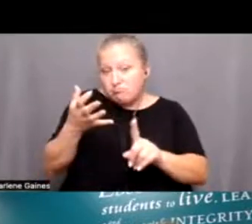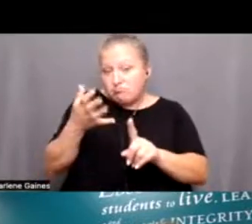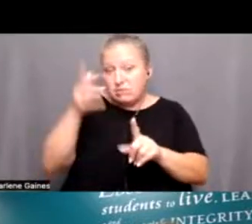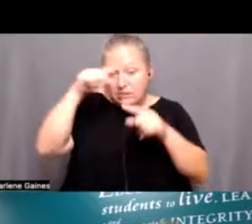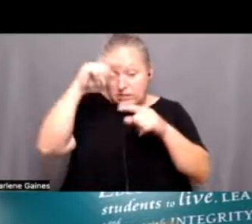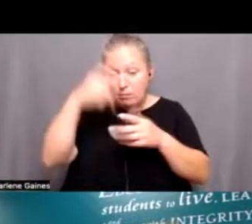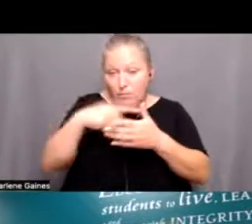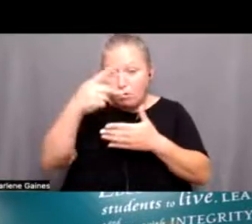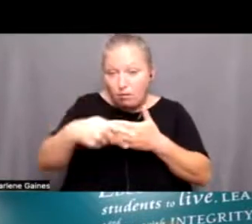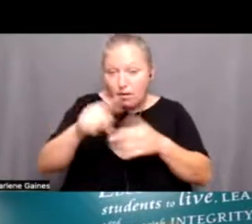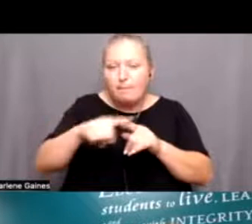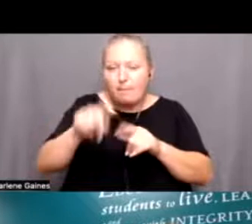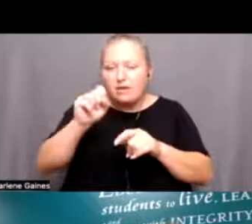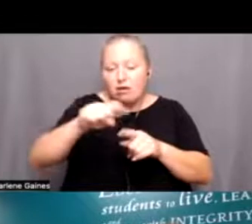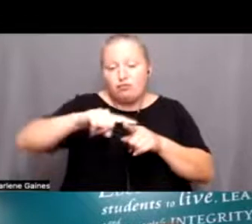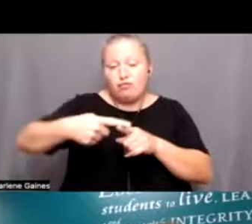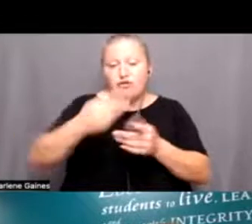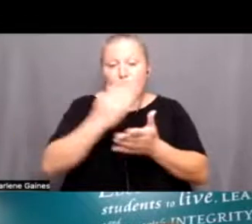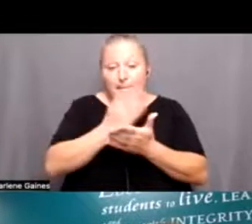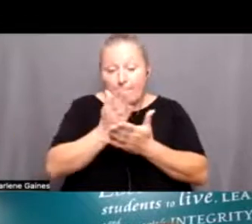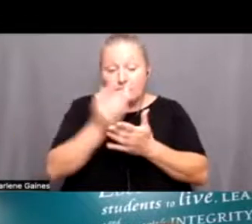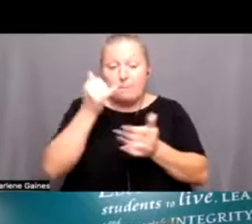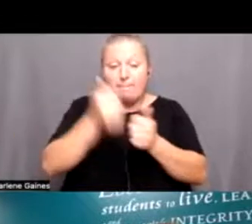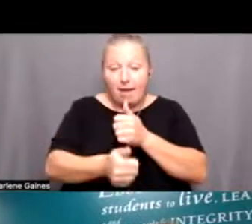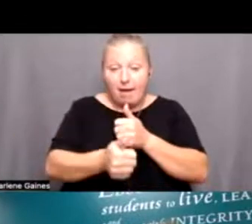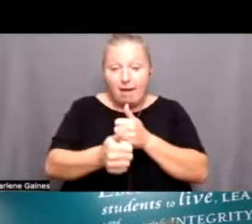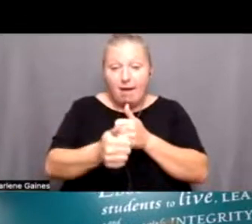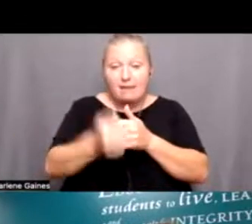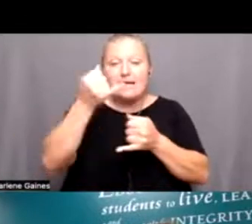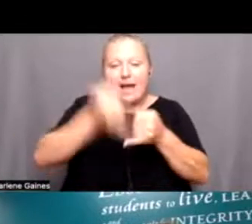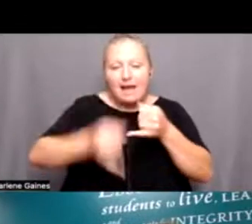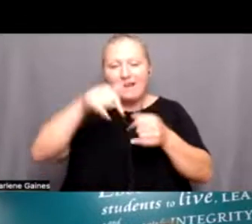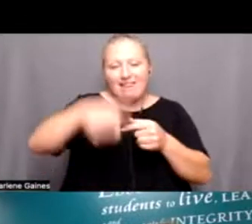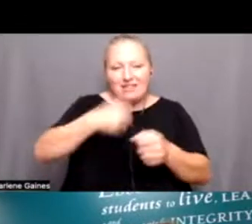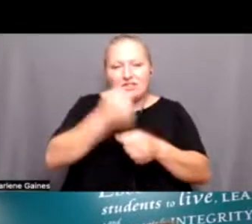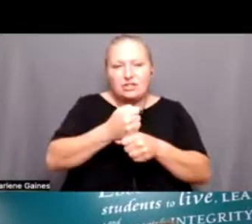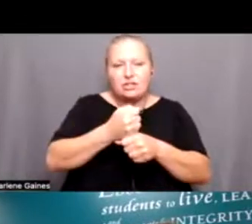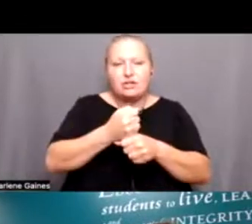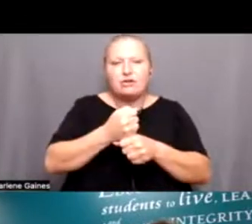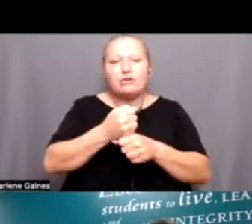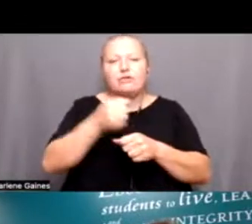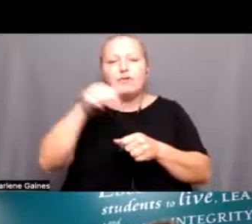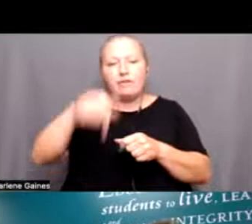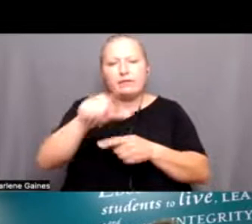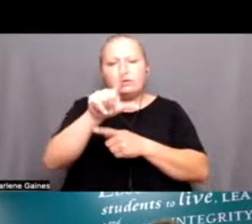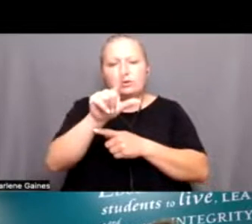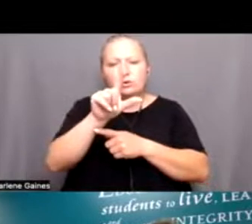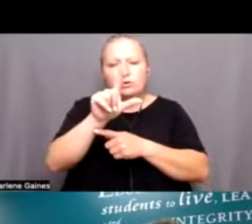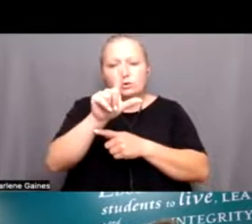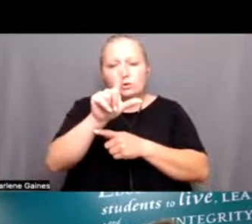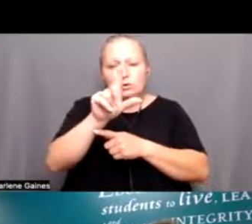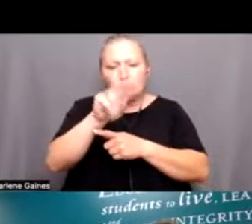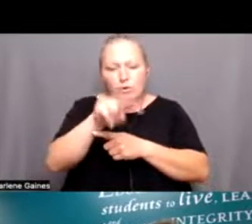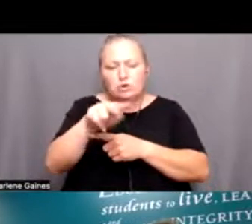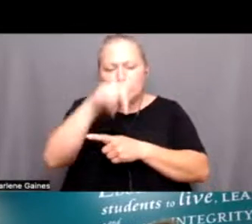program. But yes, the original budget that was passed would end for this year in this 22 summer program. And